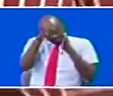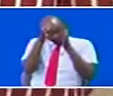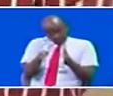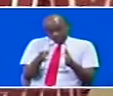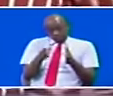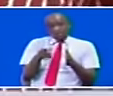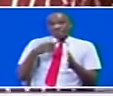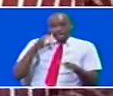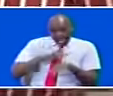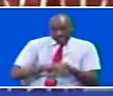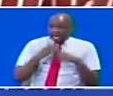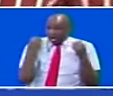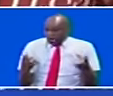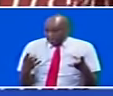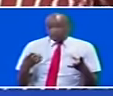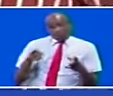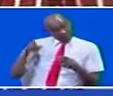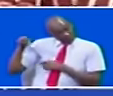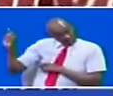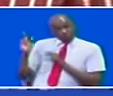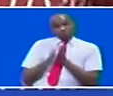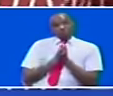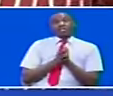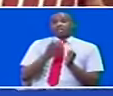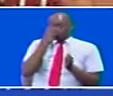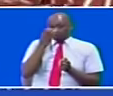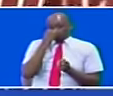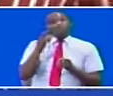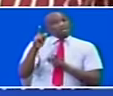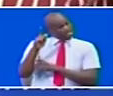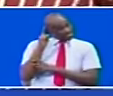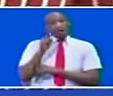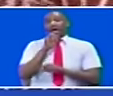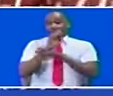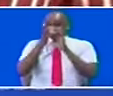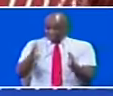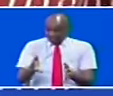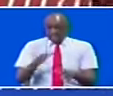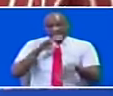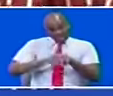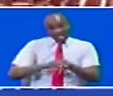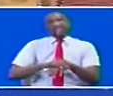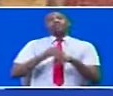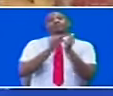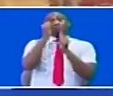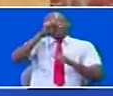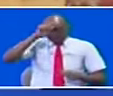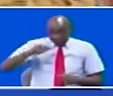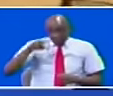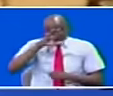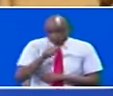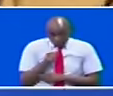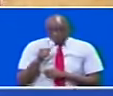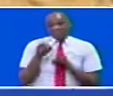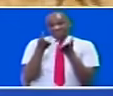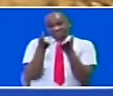Sigei advocates, a law firm owned by Murkomen and Ruto's legal advisor Korir Sing’oei, received 15 million shillings from